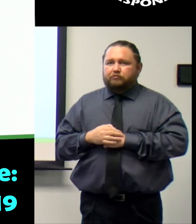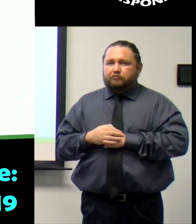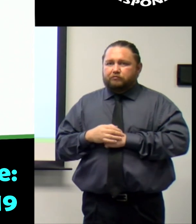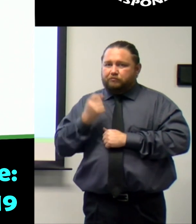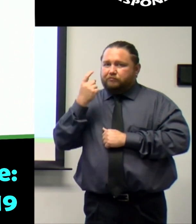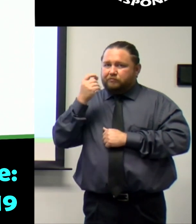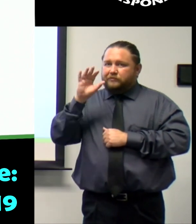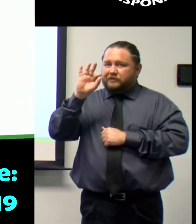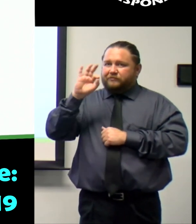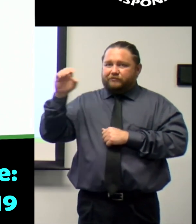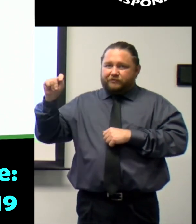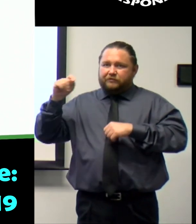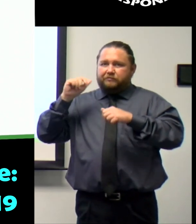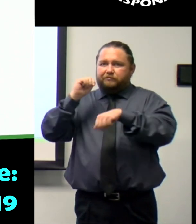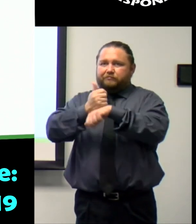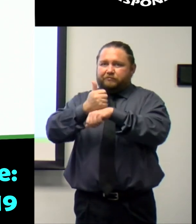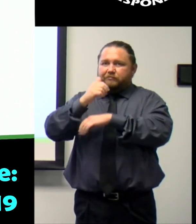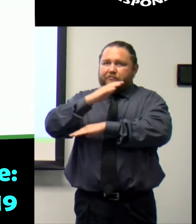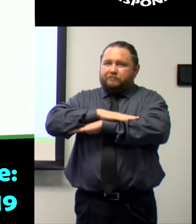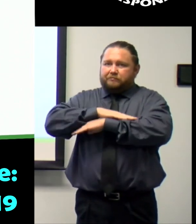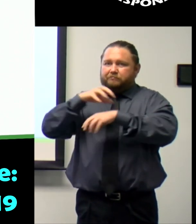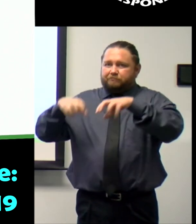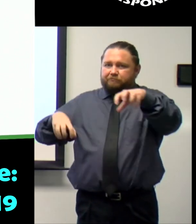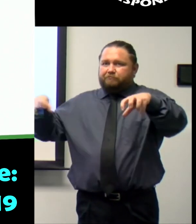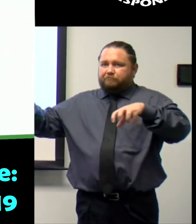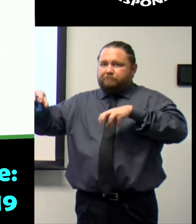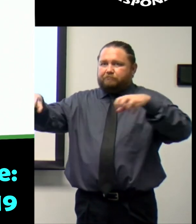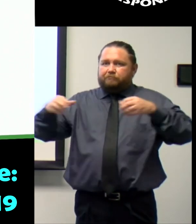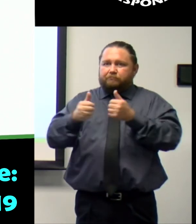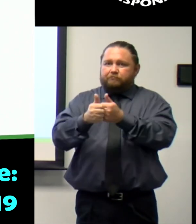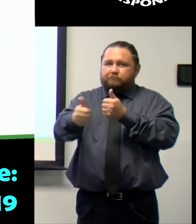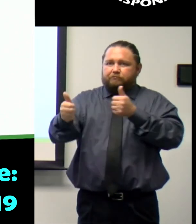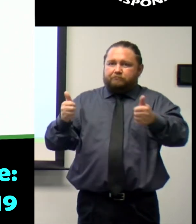then the third slide shows